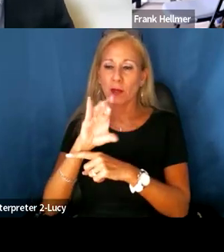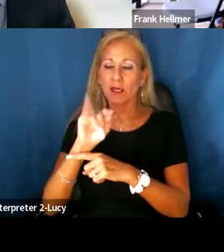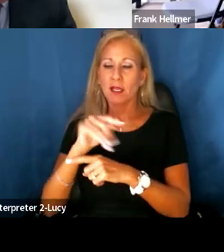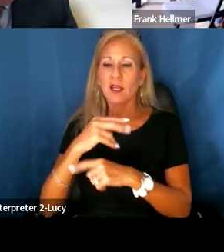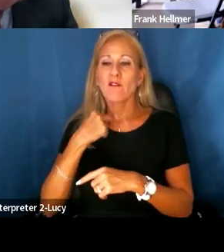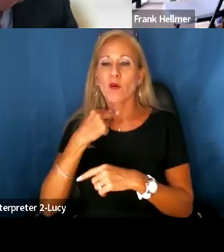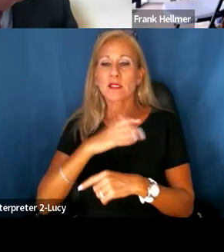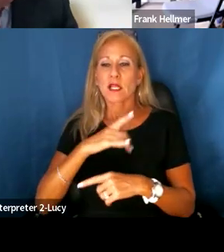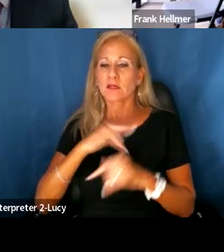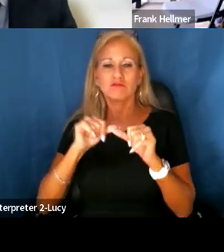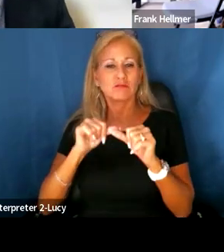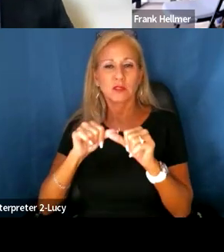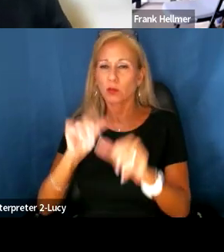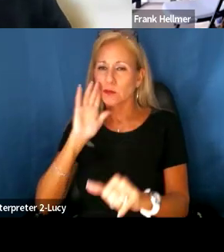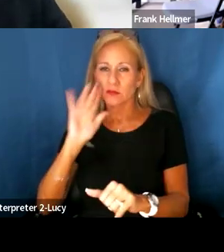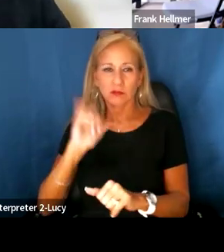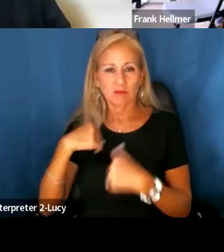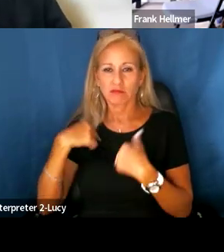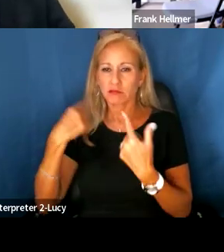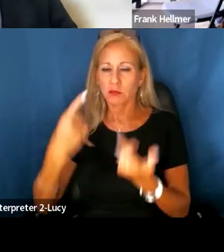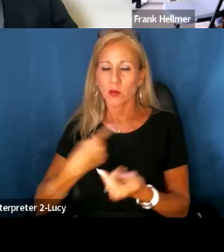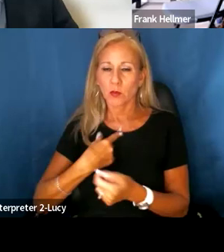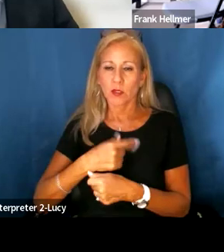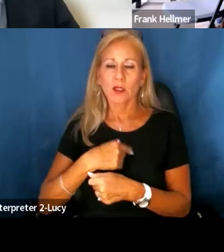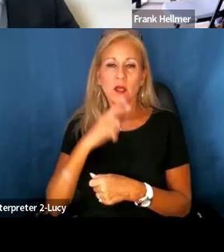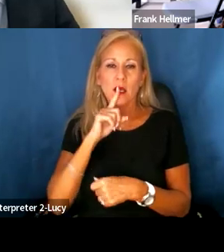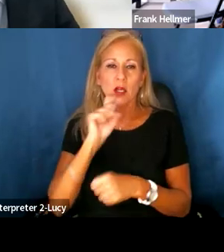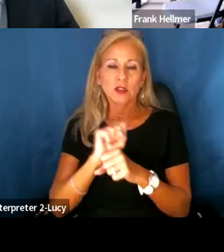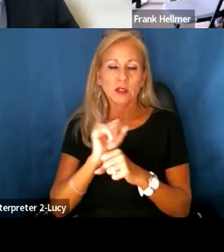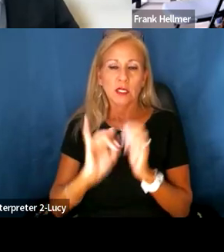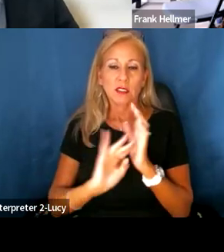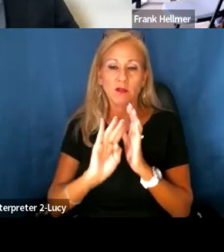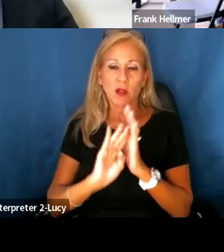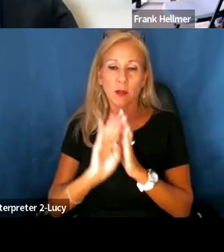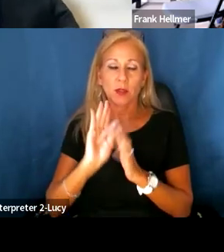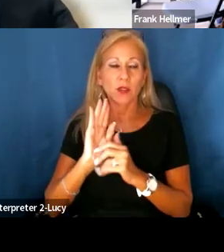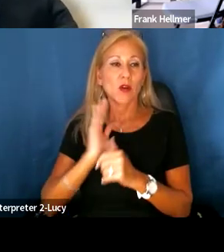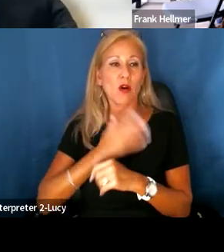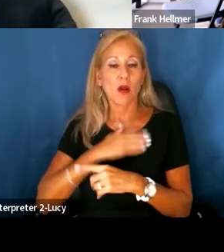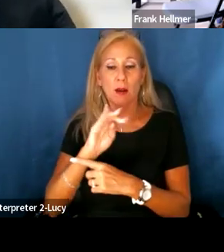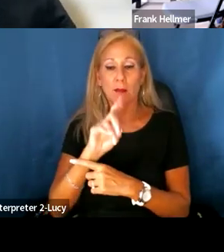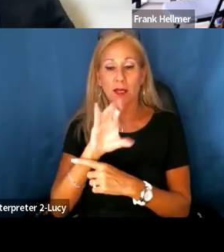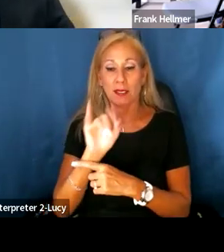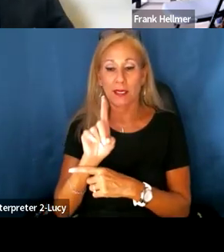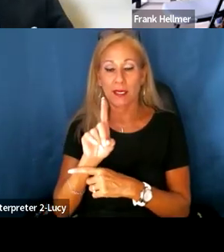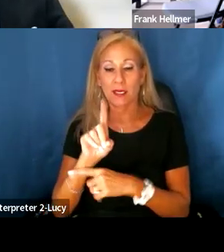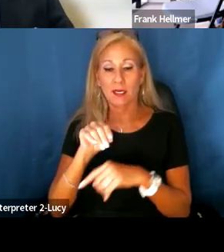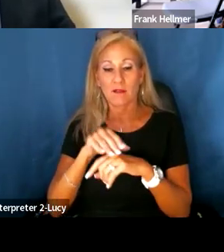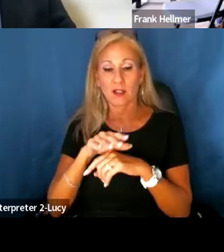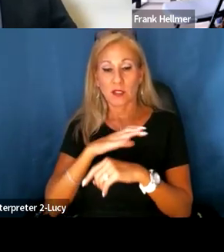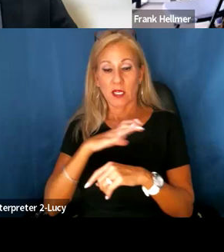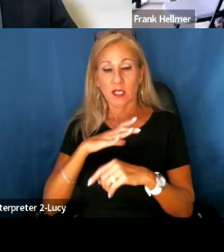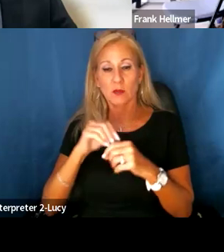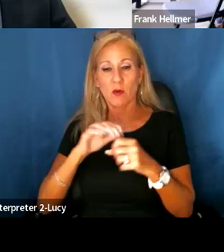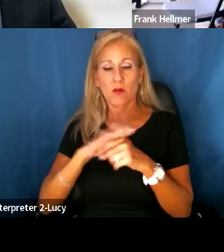Voices Council, just like we have. We actually are developing our Medicaid Advisory Council more fully,